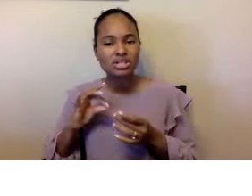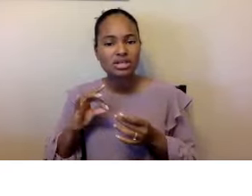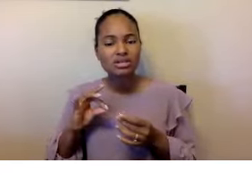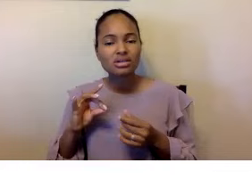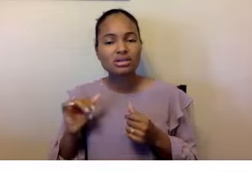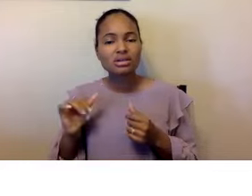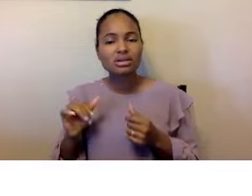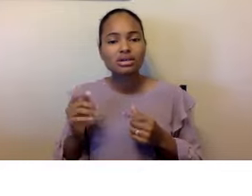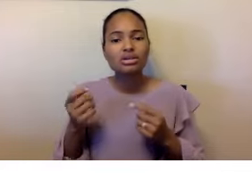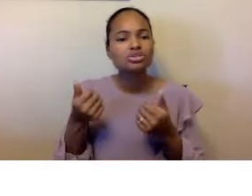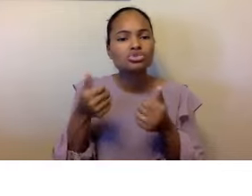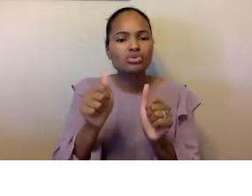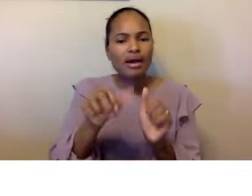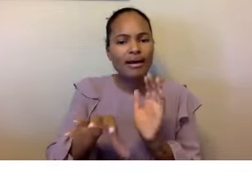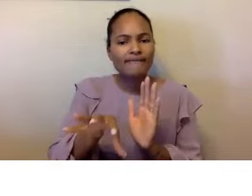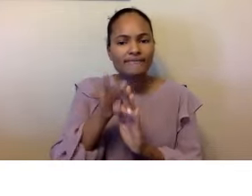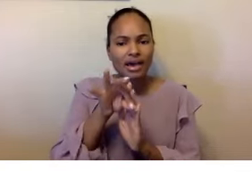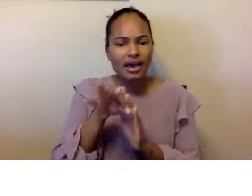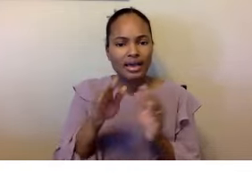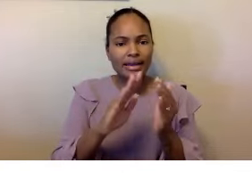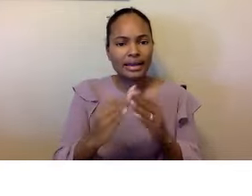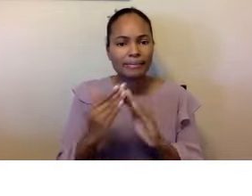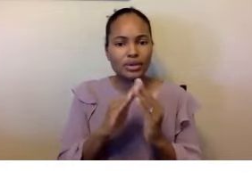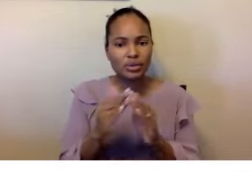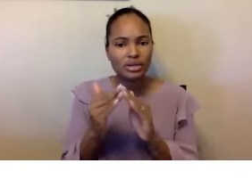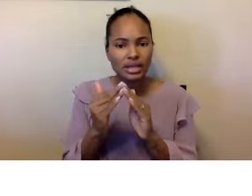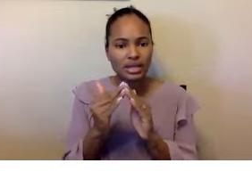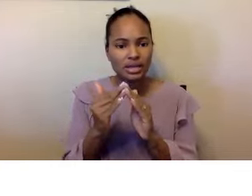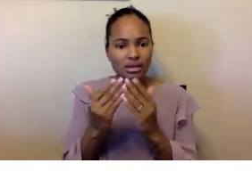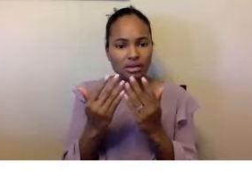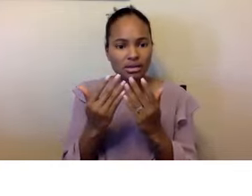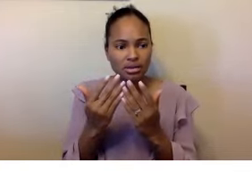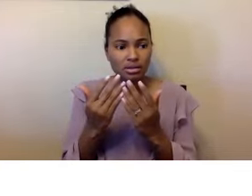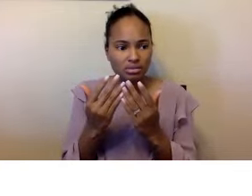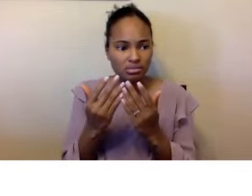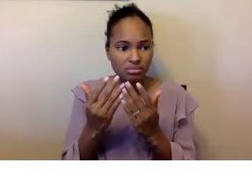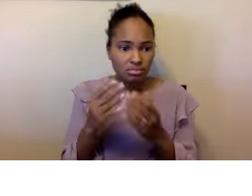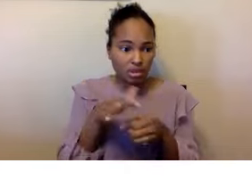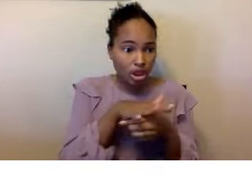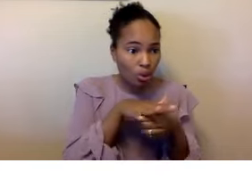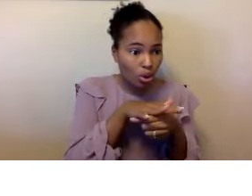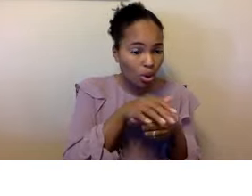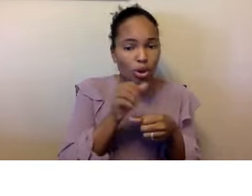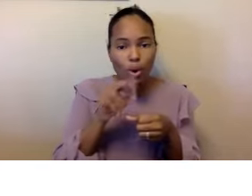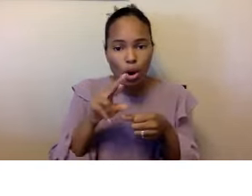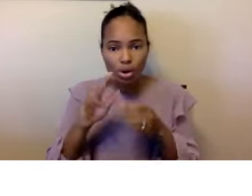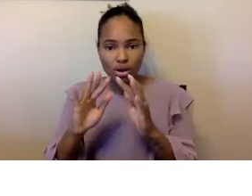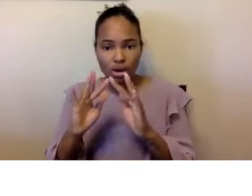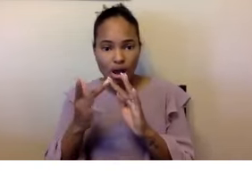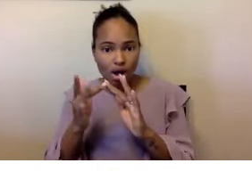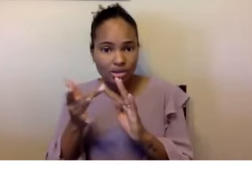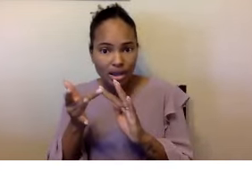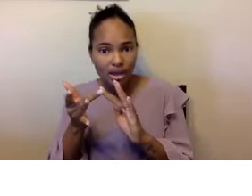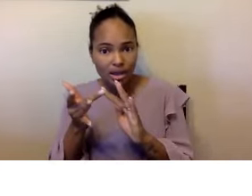trying to locate some communities online. I know Facebook has some